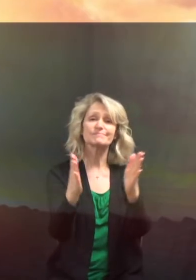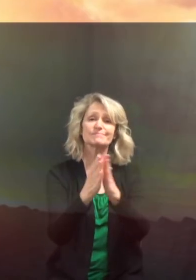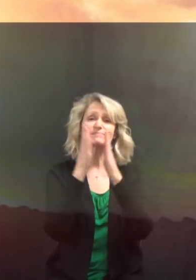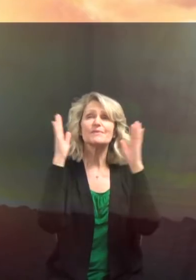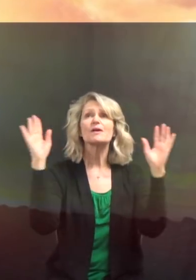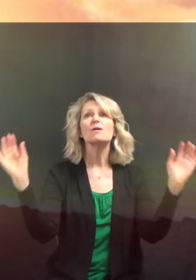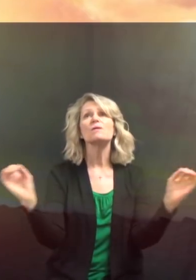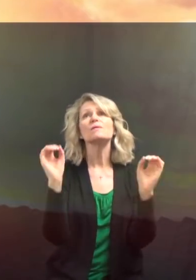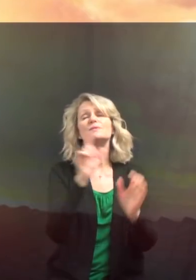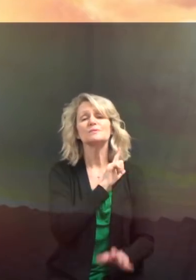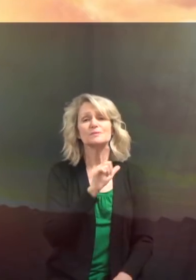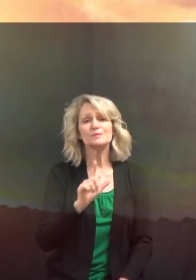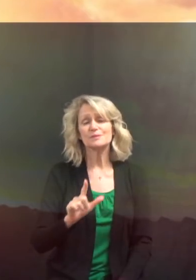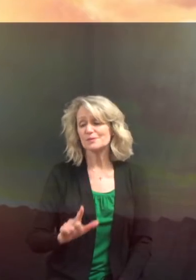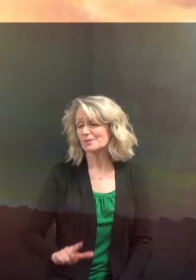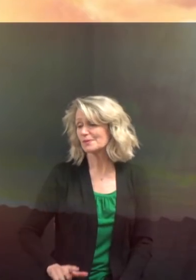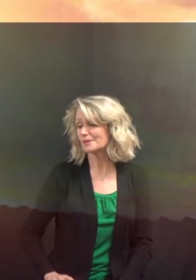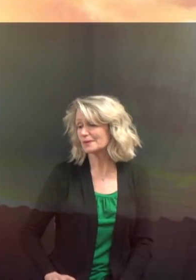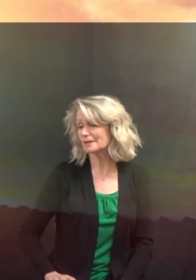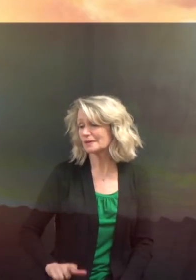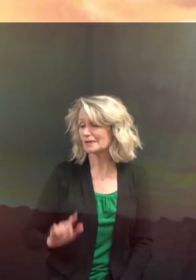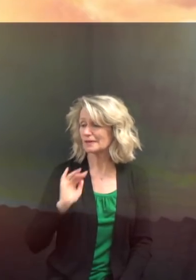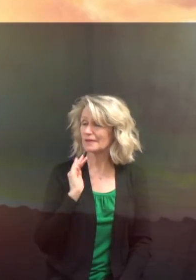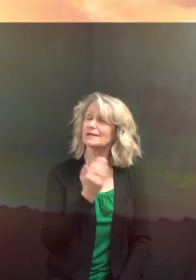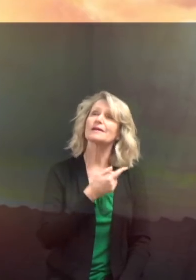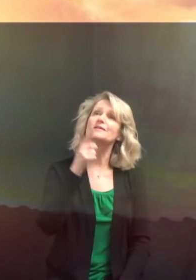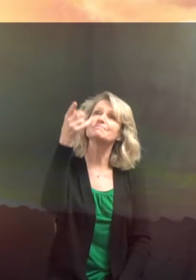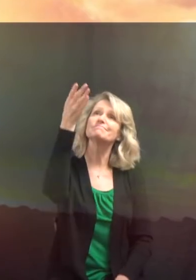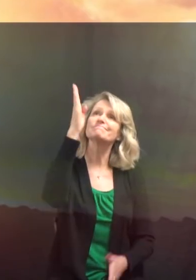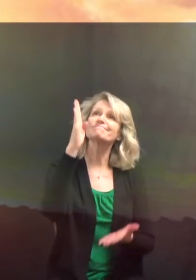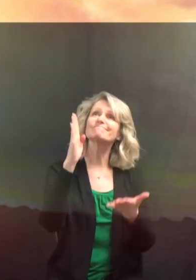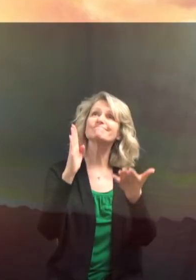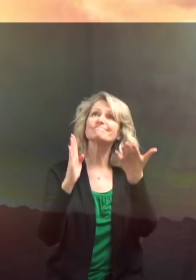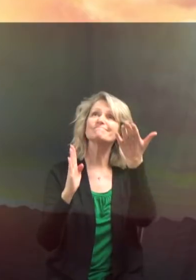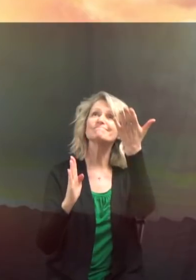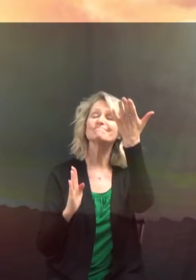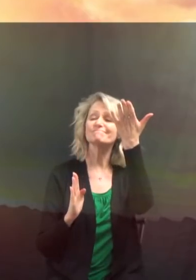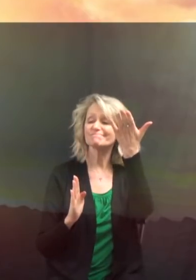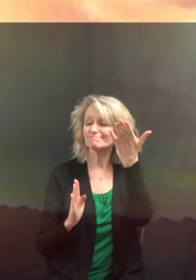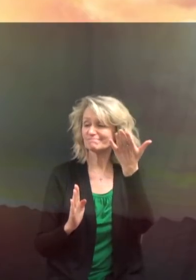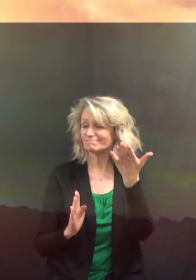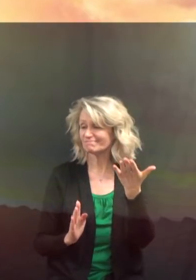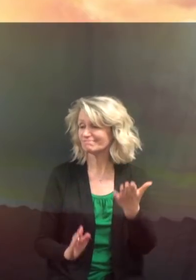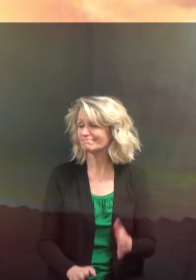your praise, oh Lord. Oh Lord, our God.